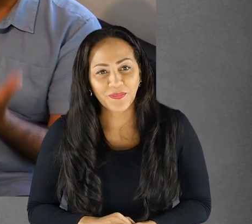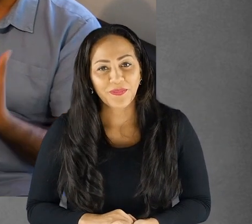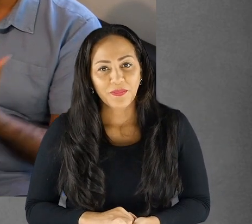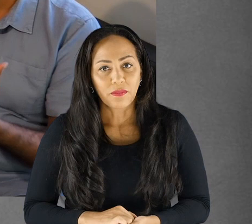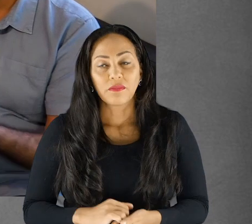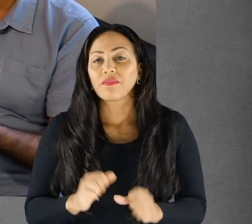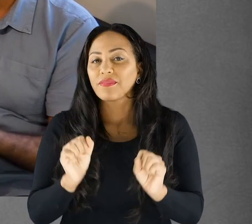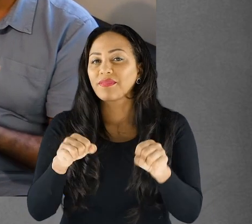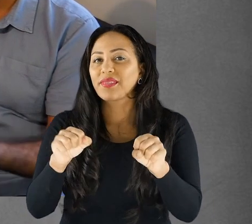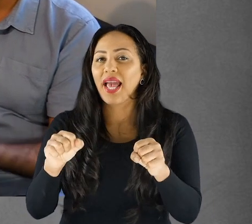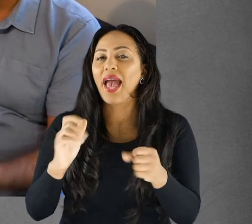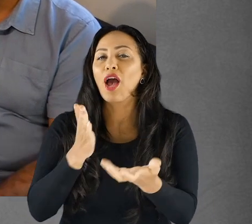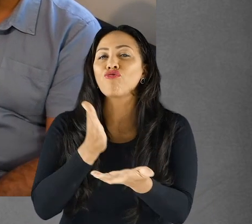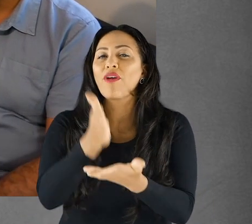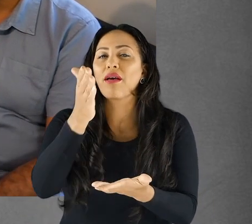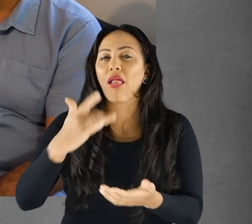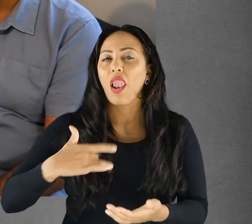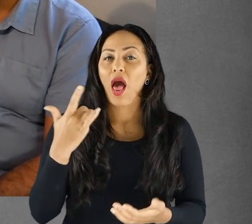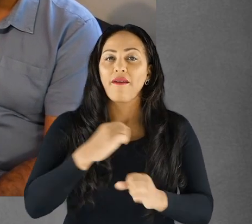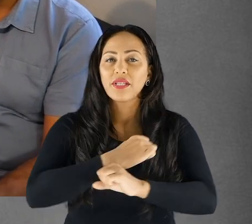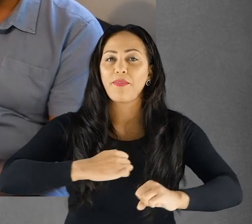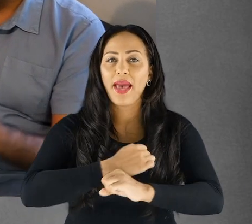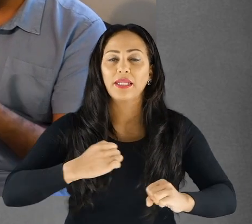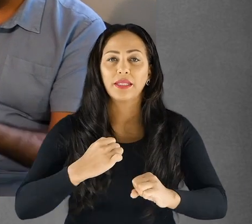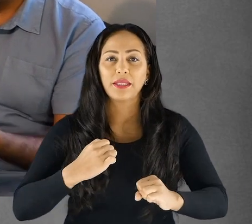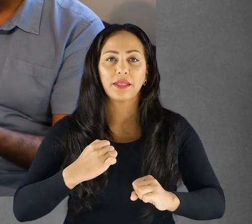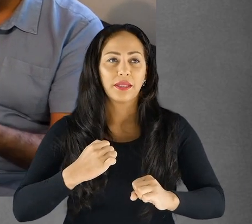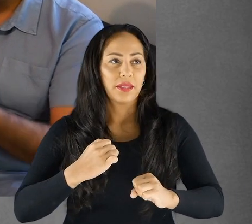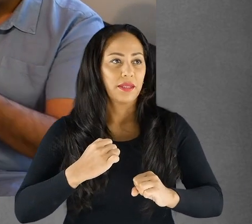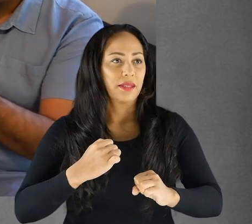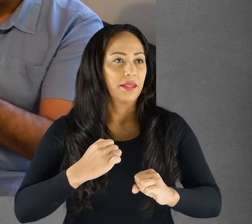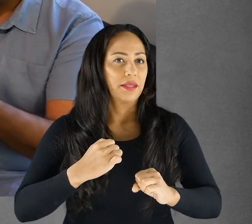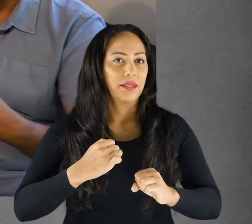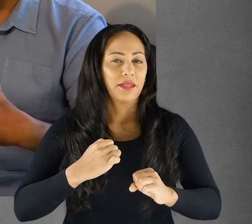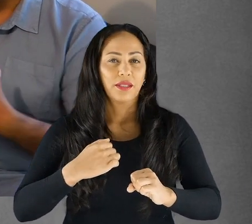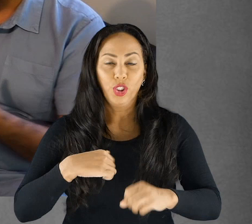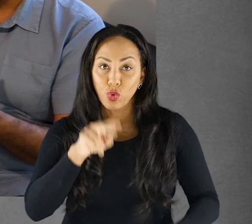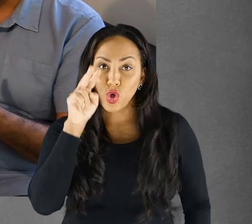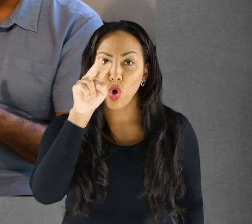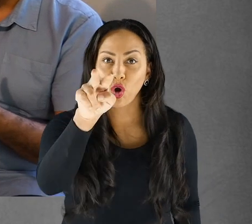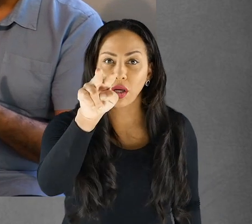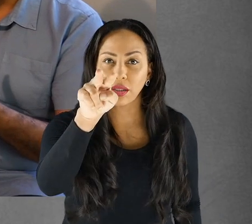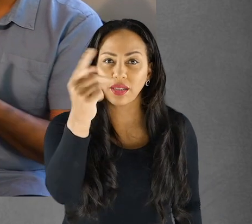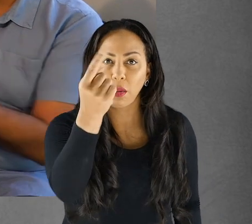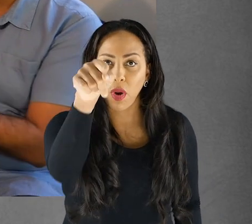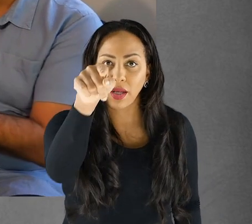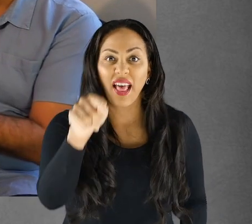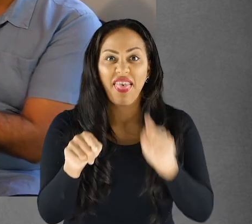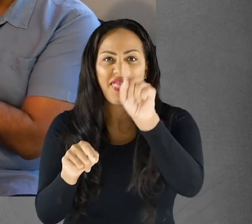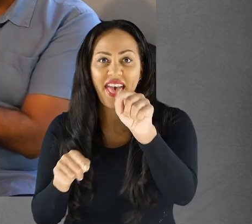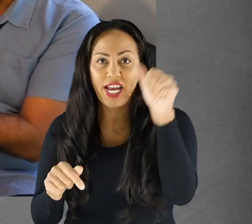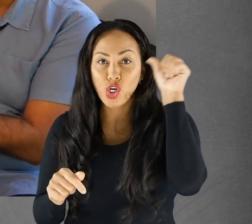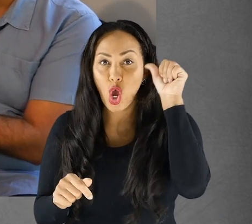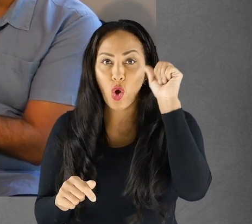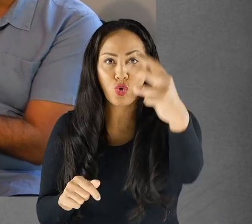viewing people and seeing people becomes very different as well, because when you're in a real life space, when you're looking at someone,